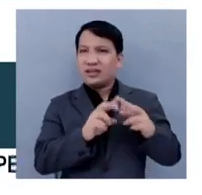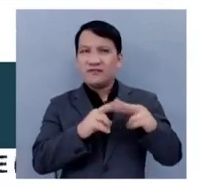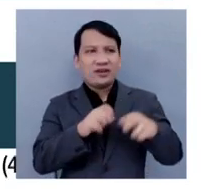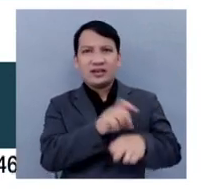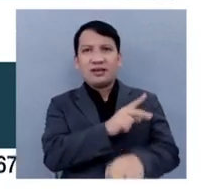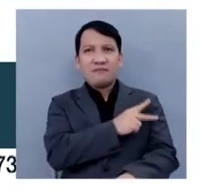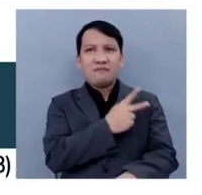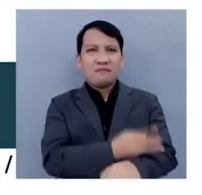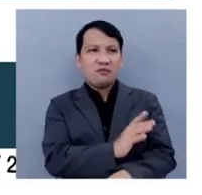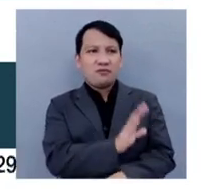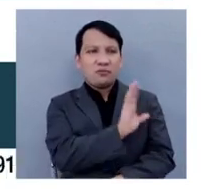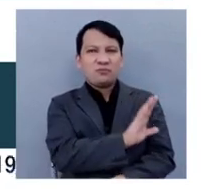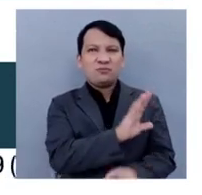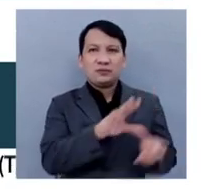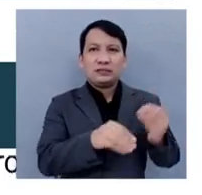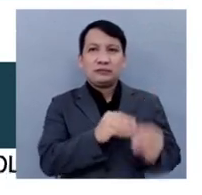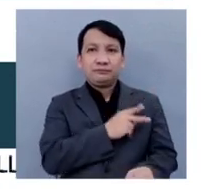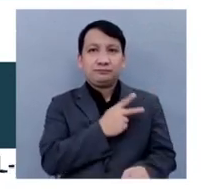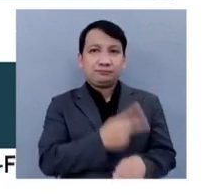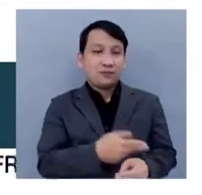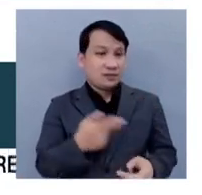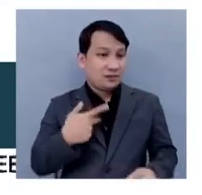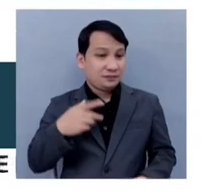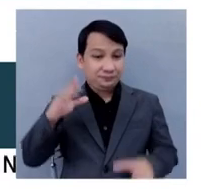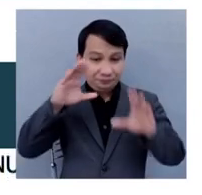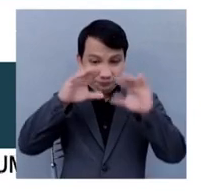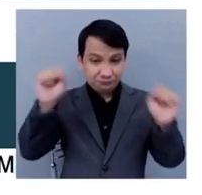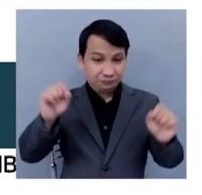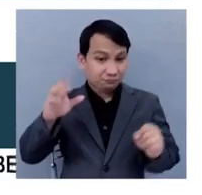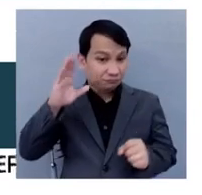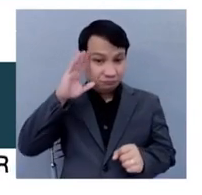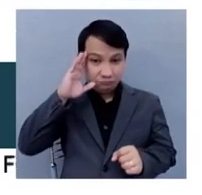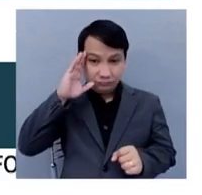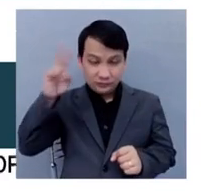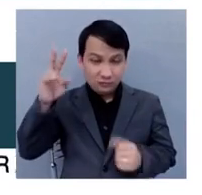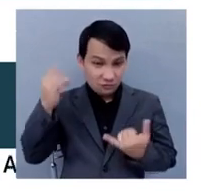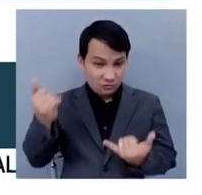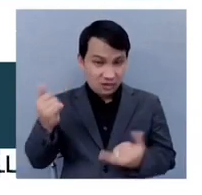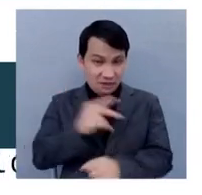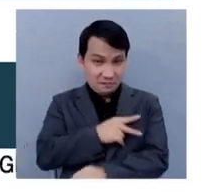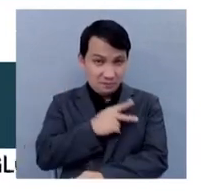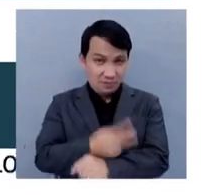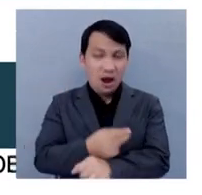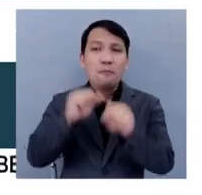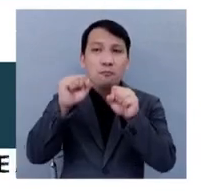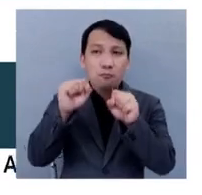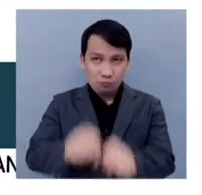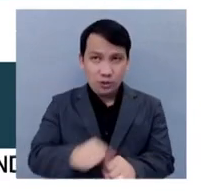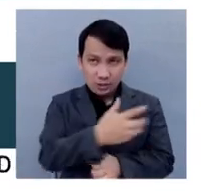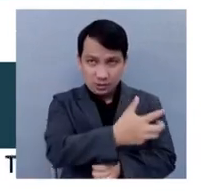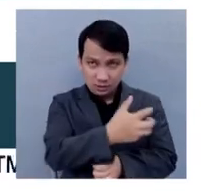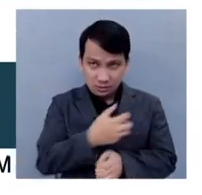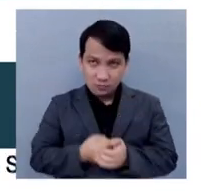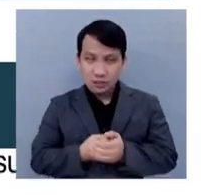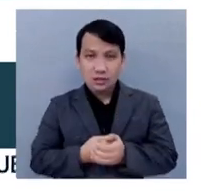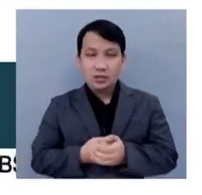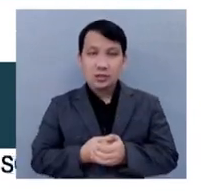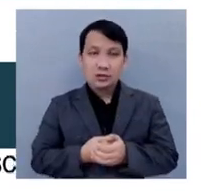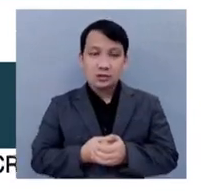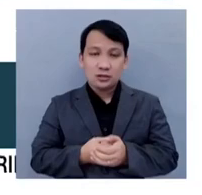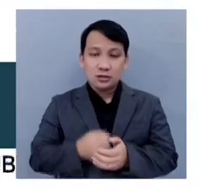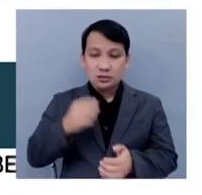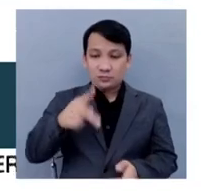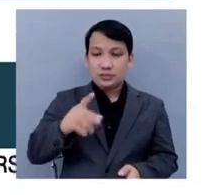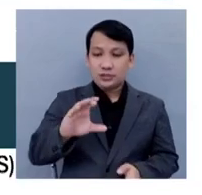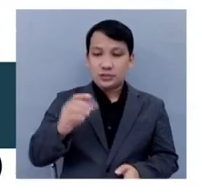And even with all the power that Marcos Jr. has right now, it is possible for a presidential commission on